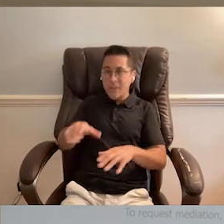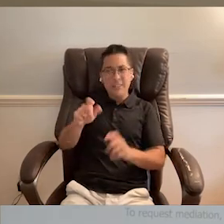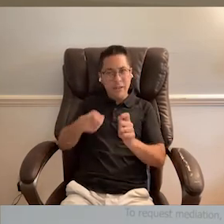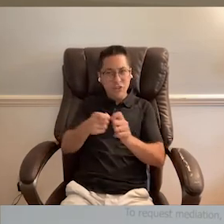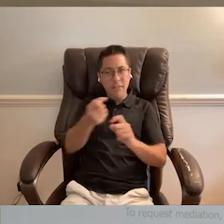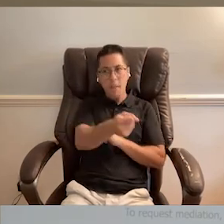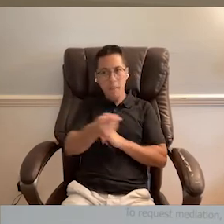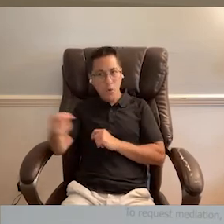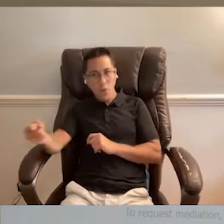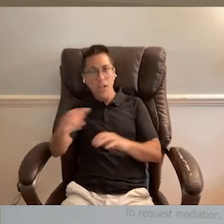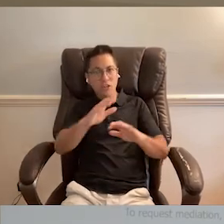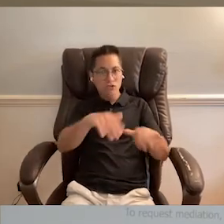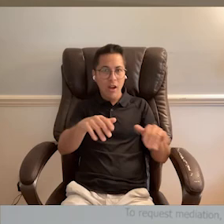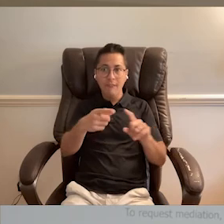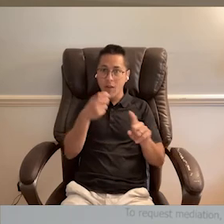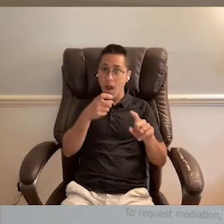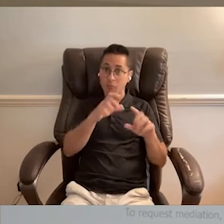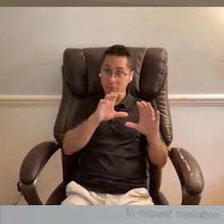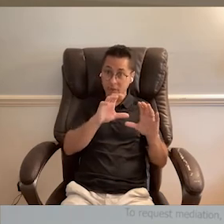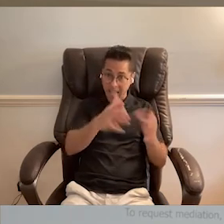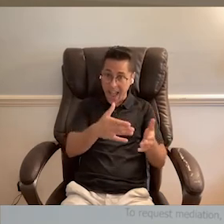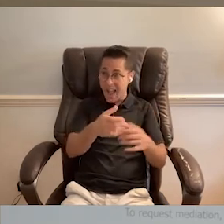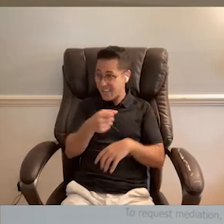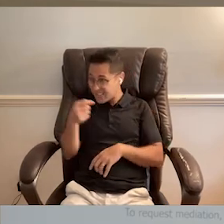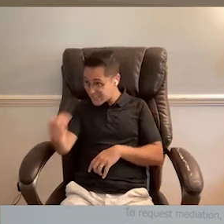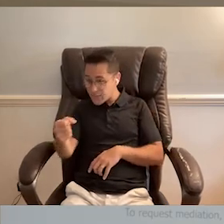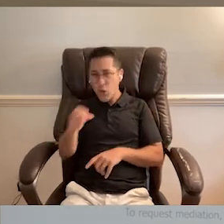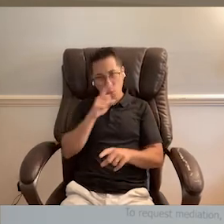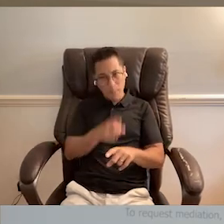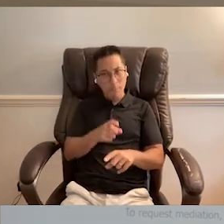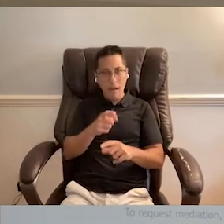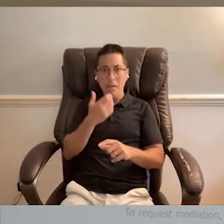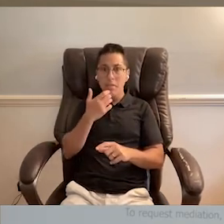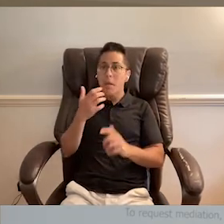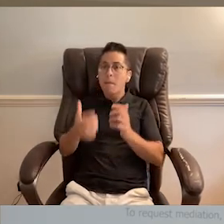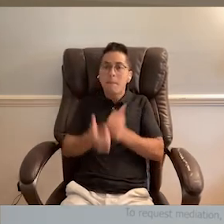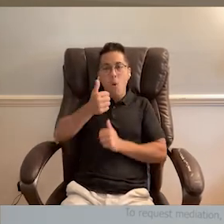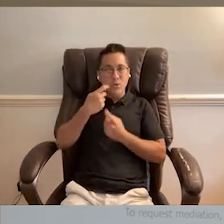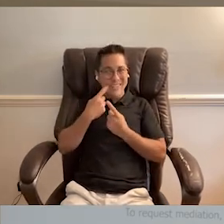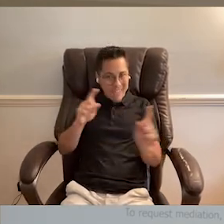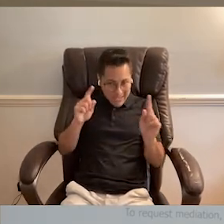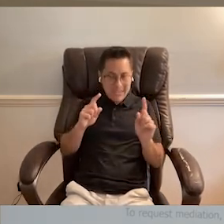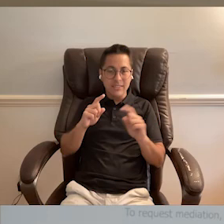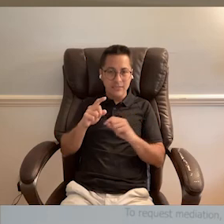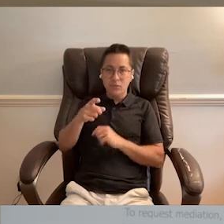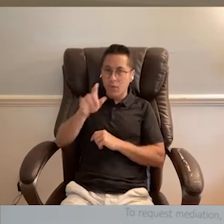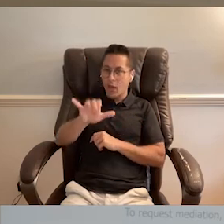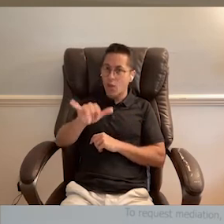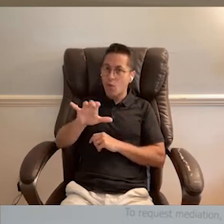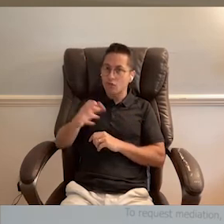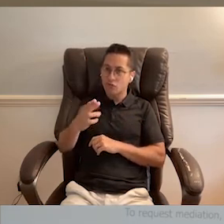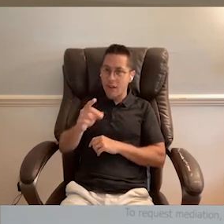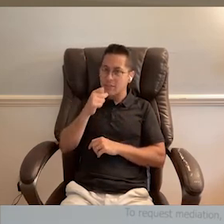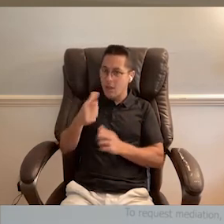ed classes to give it to them. You want the most effective so that your child's not falling behind from being